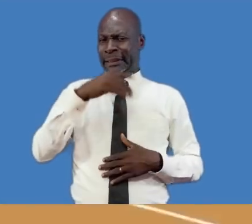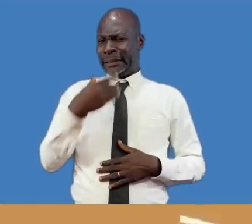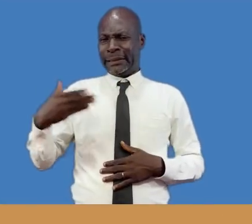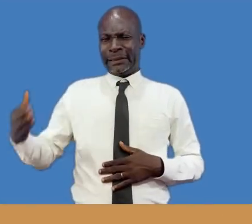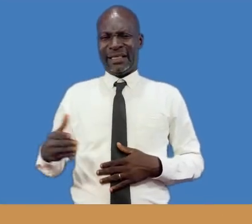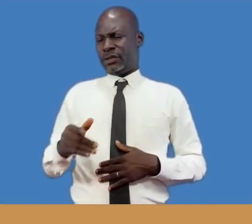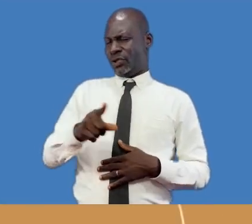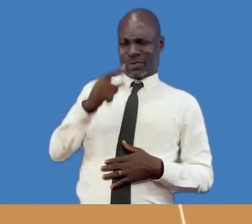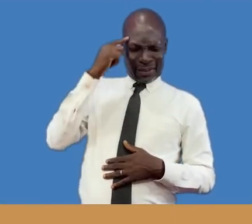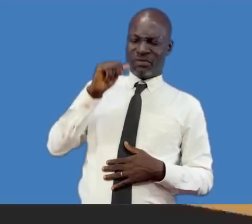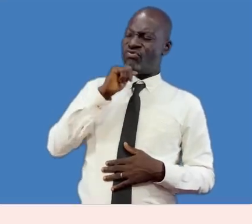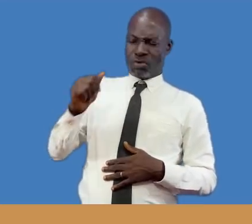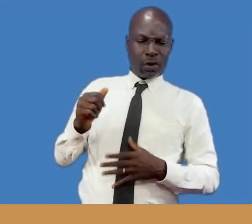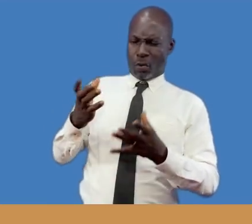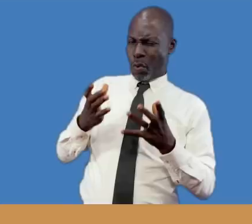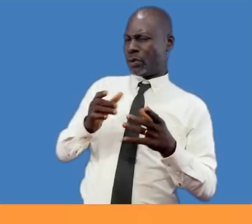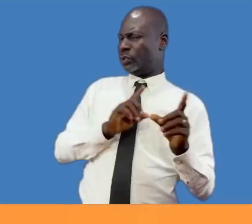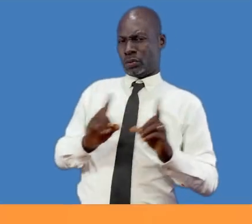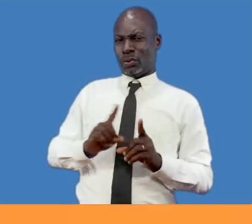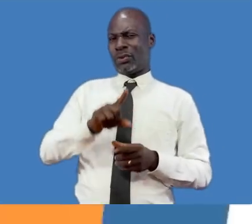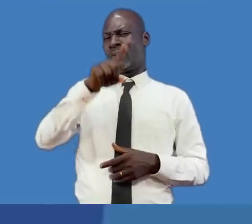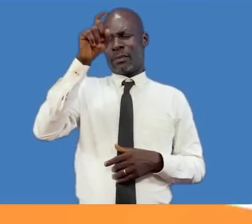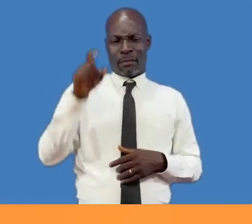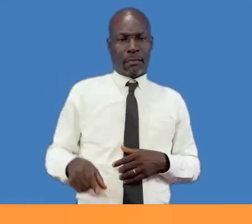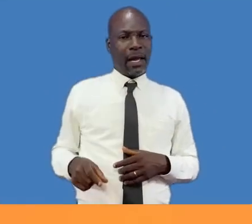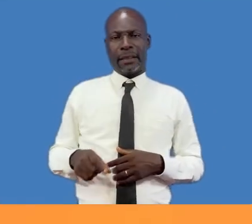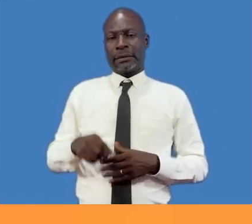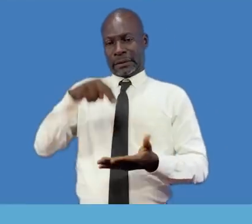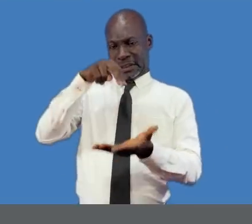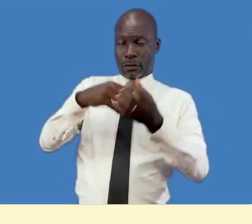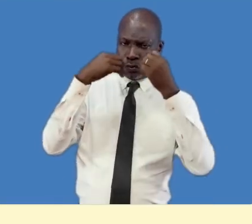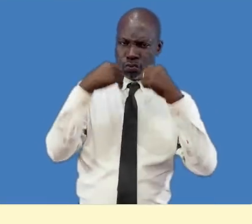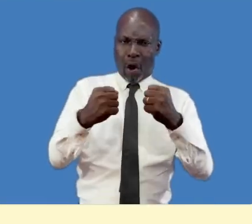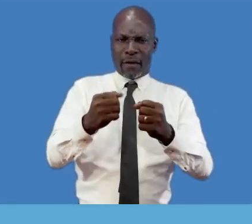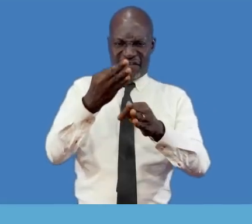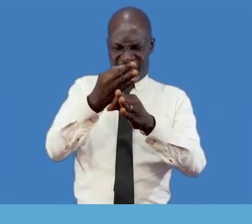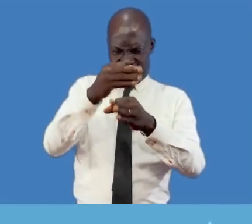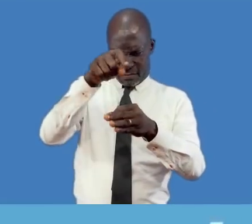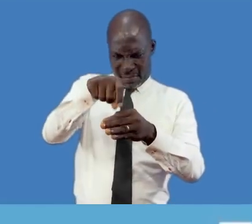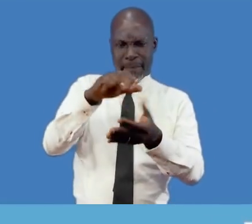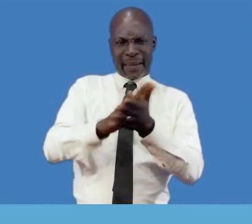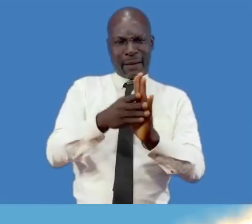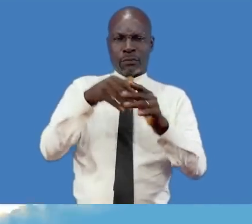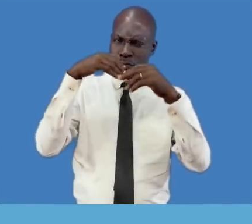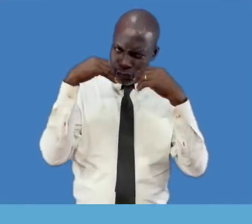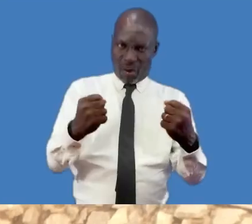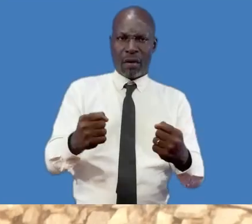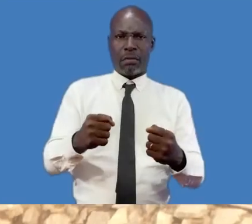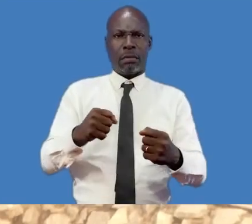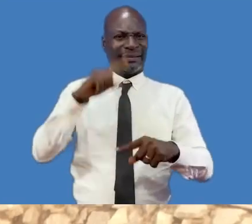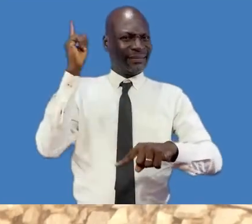wajwe se, wu mpesa wu ye no. Echa se, e jina ujidie so, ujidie enti, ana wu ye dia wu ye